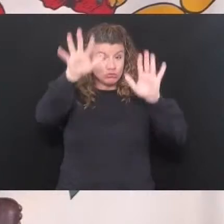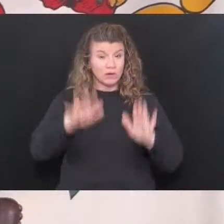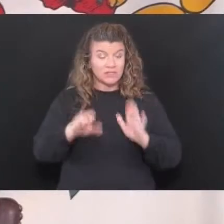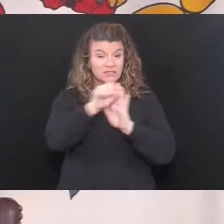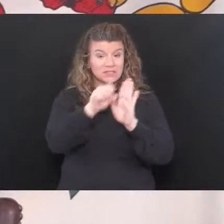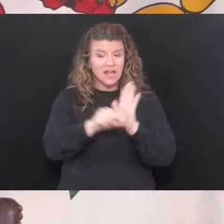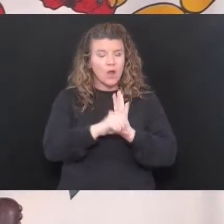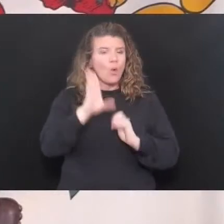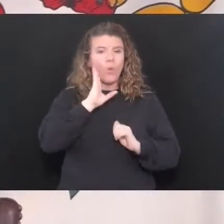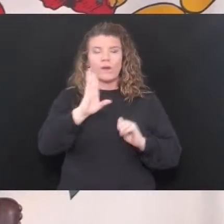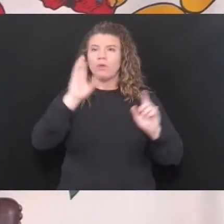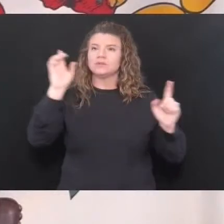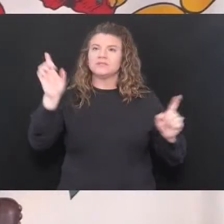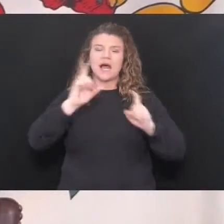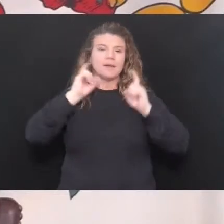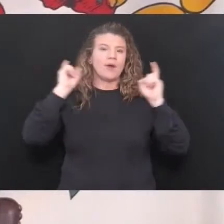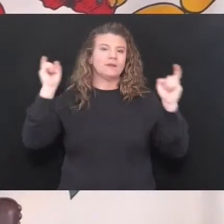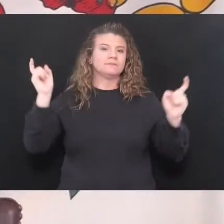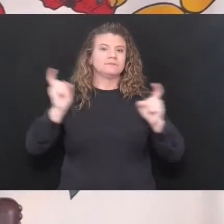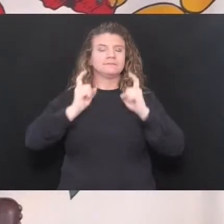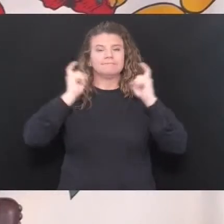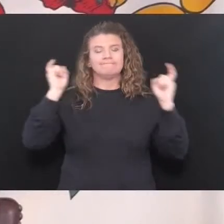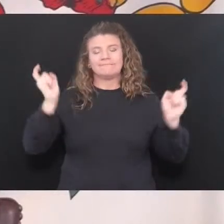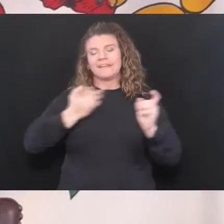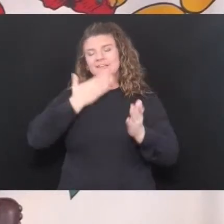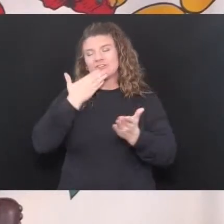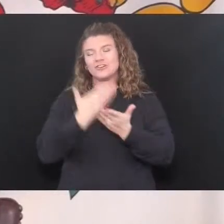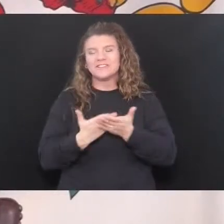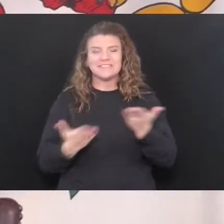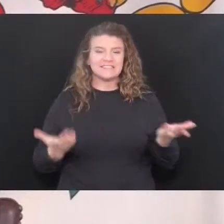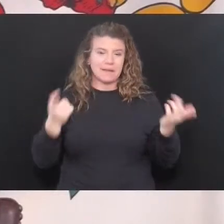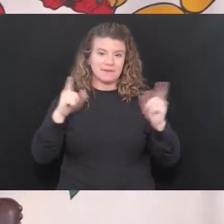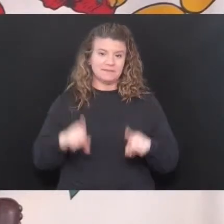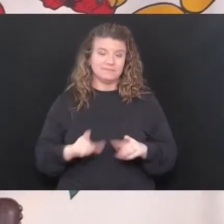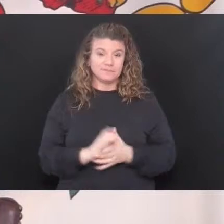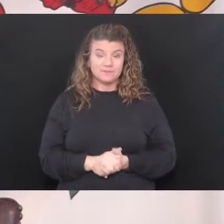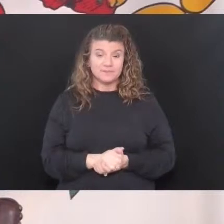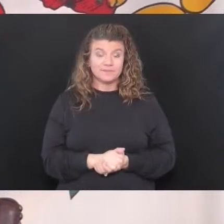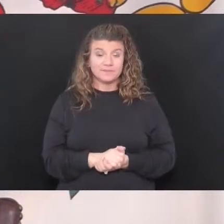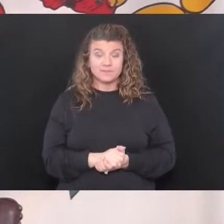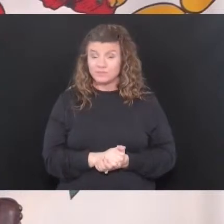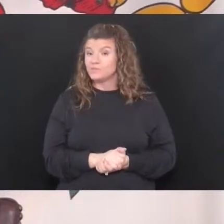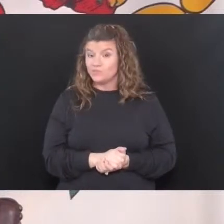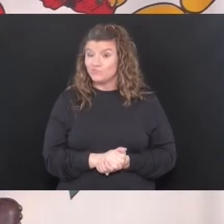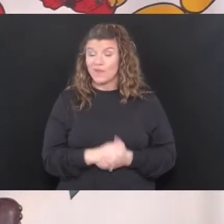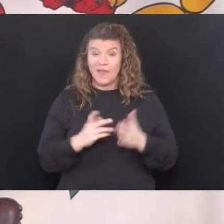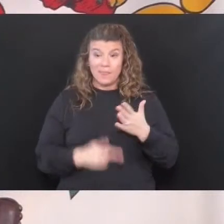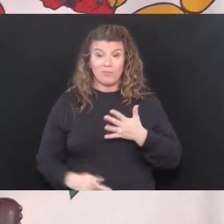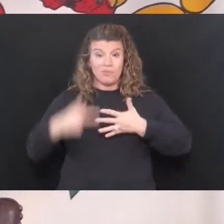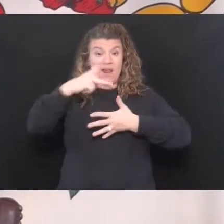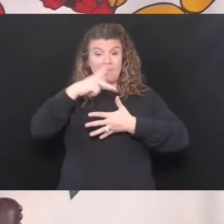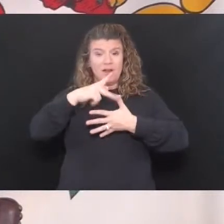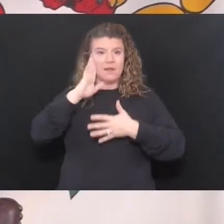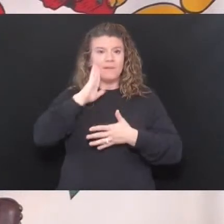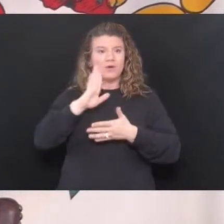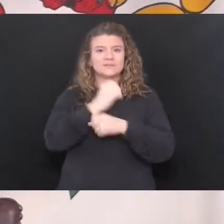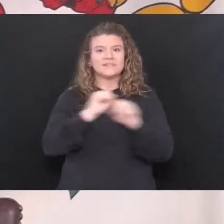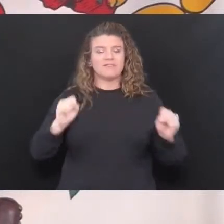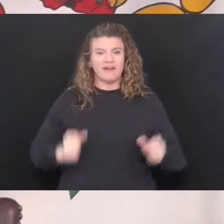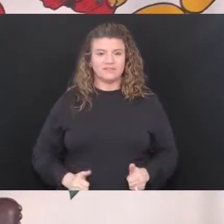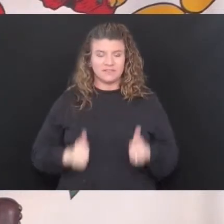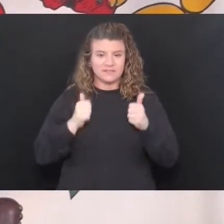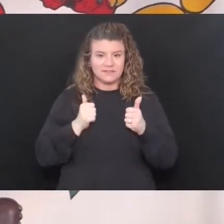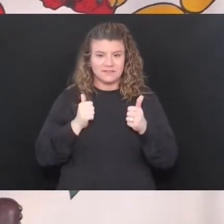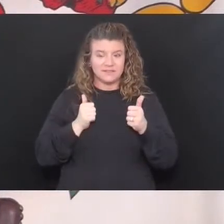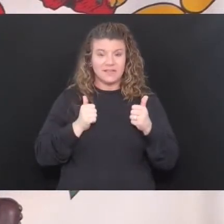will celebrate all the goodness like you can't imagine. The primary goodness is we will save lives.